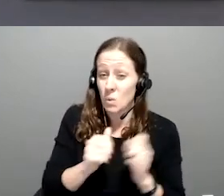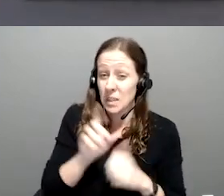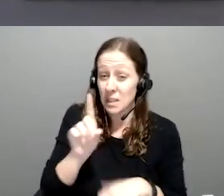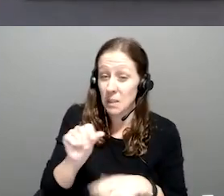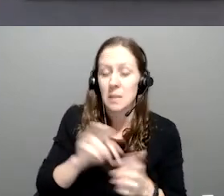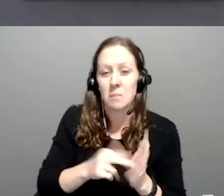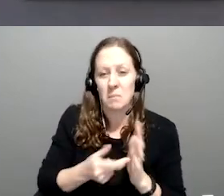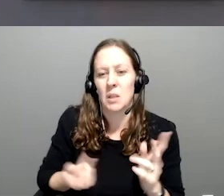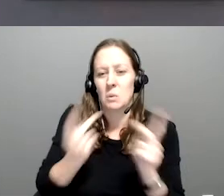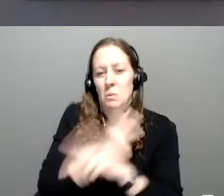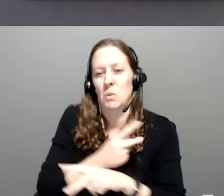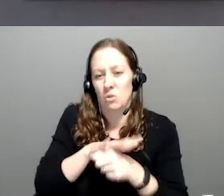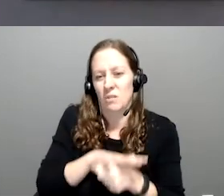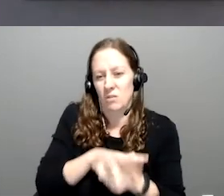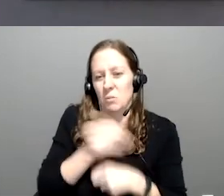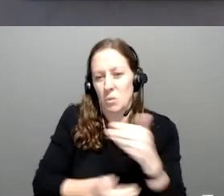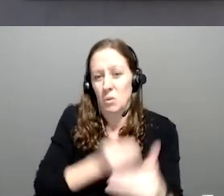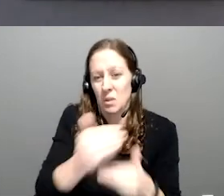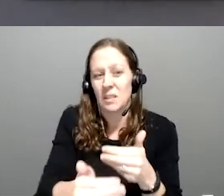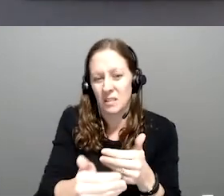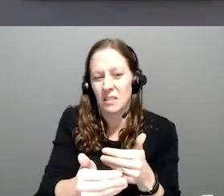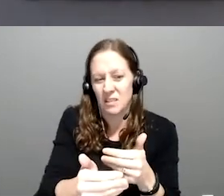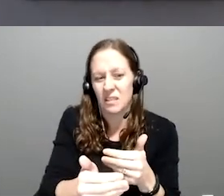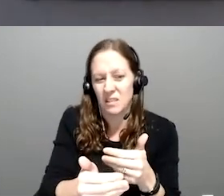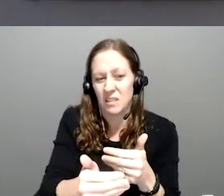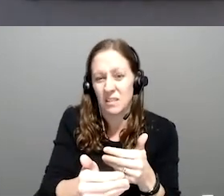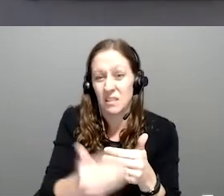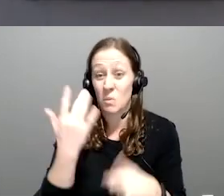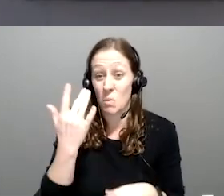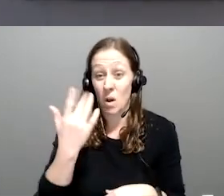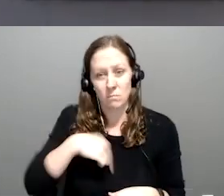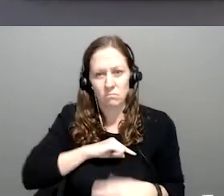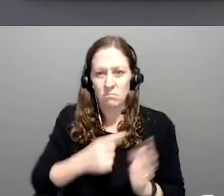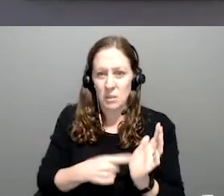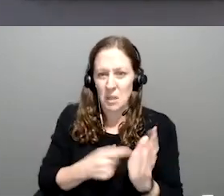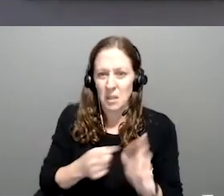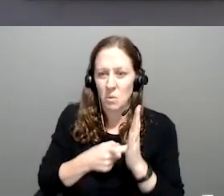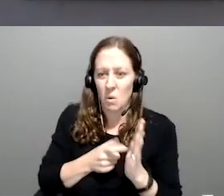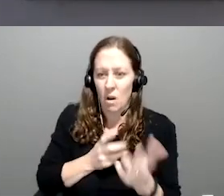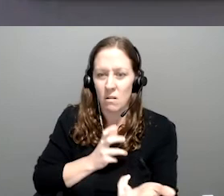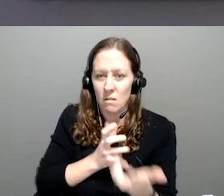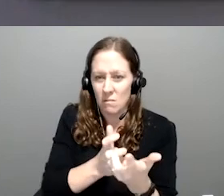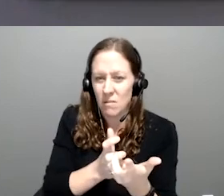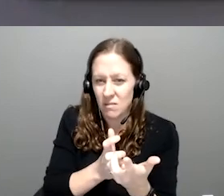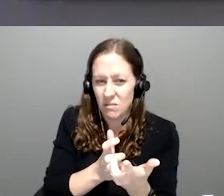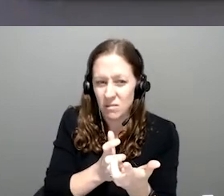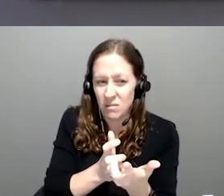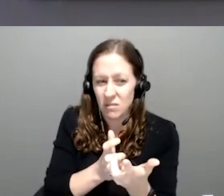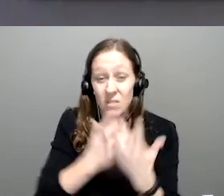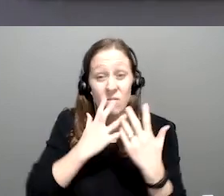stressful process because students with disabilities do require accommodations at times. And unfortunately,